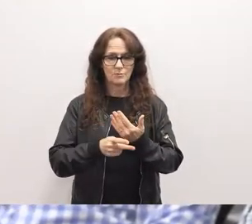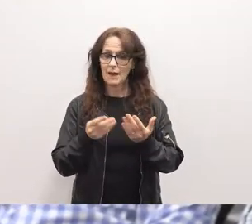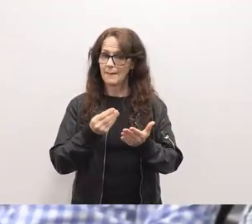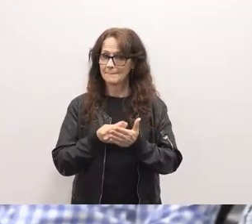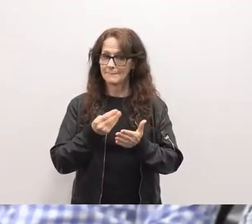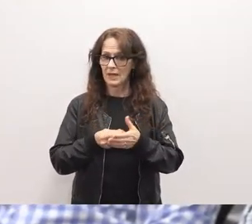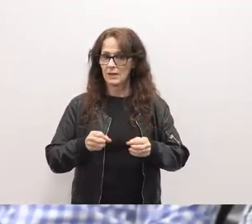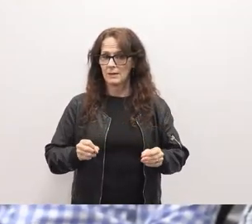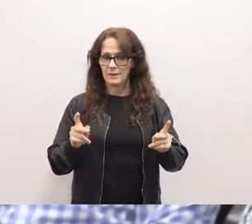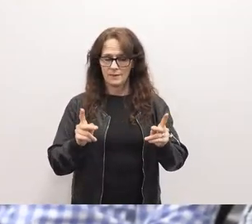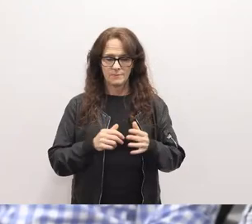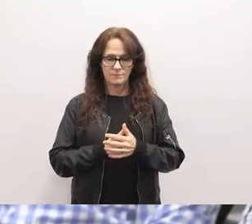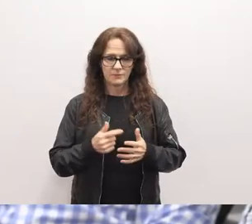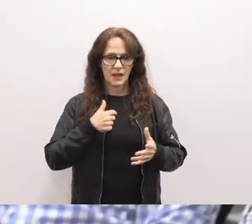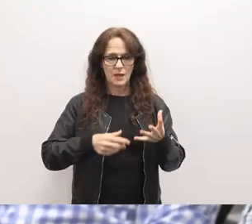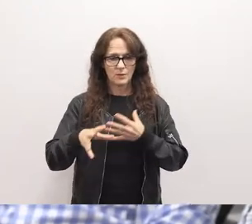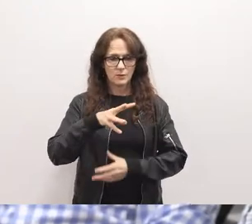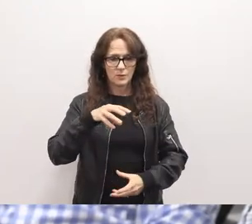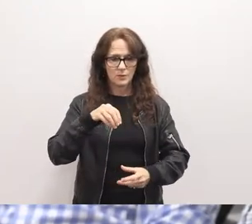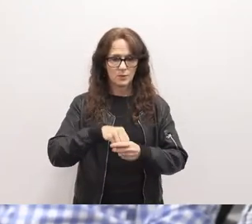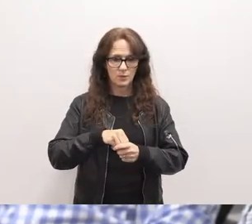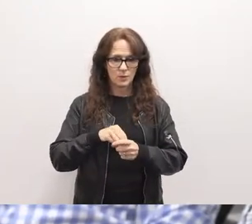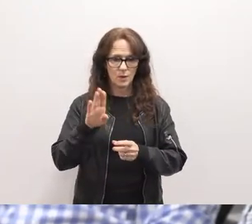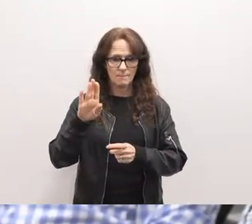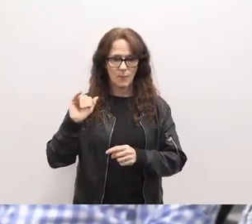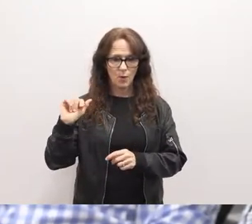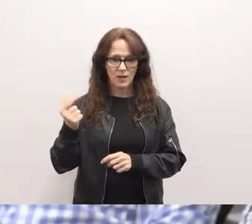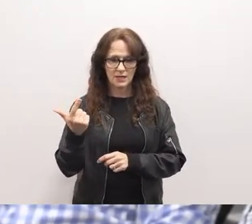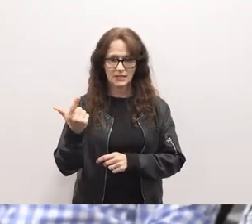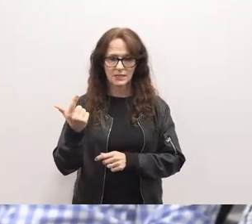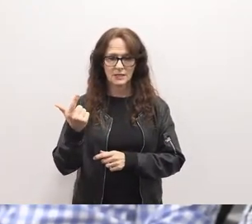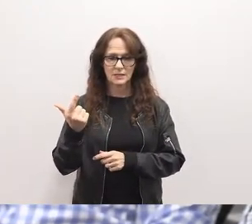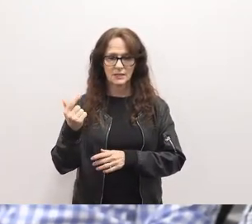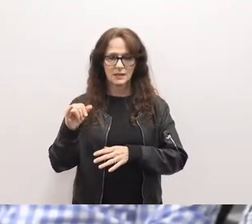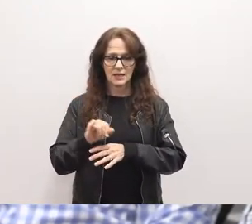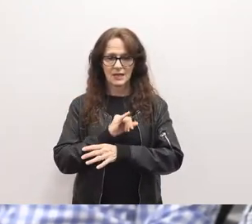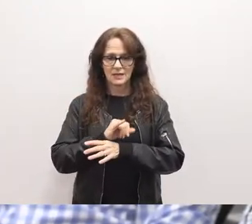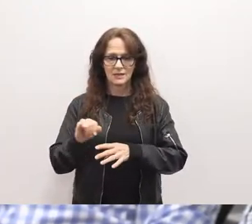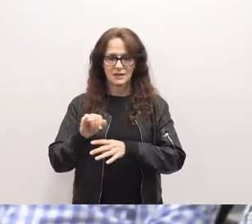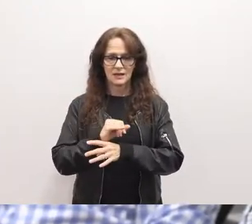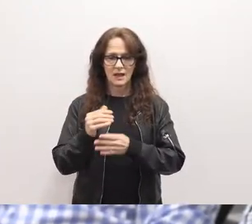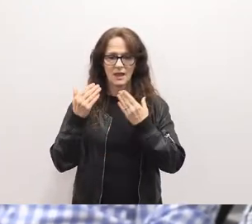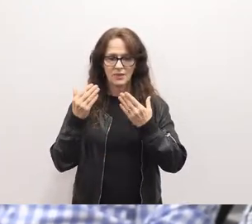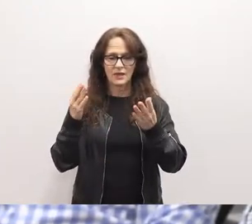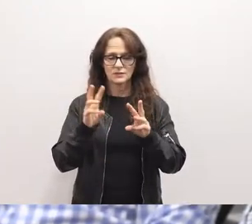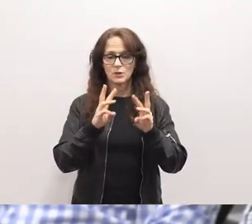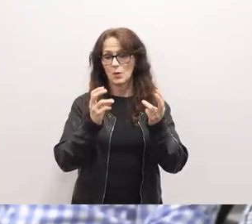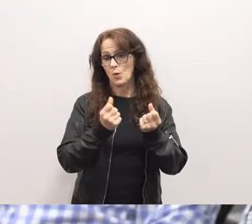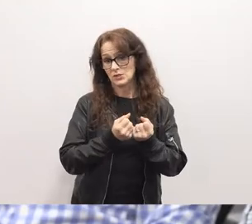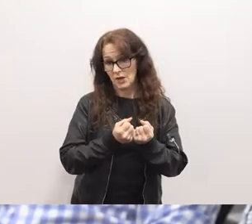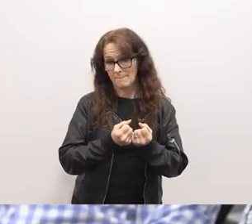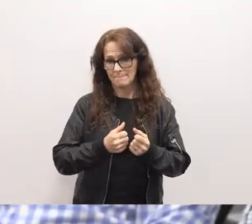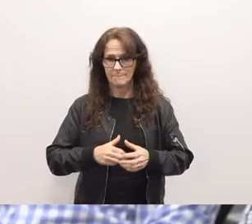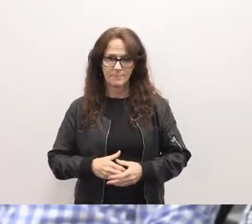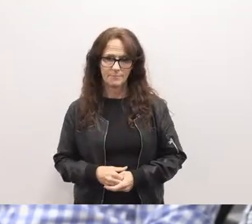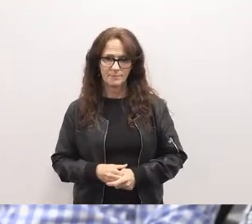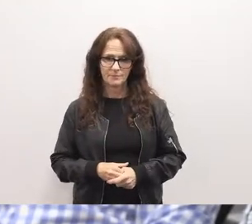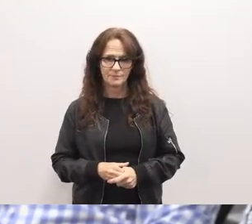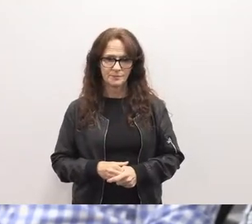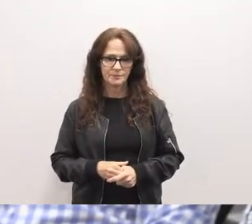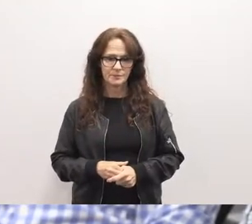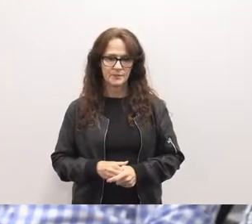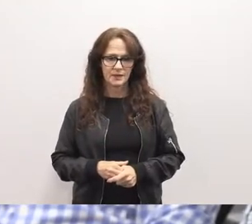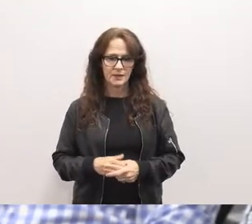scholarships. I was involved with the Boeing internship thanks to the workshop.